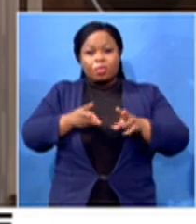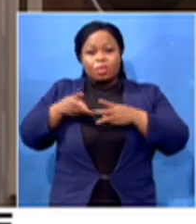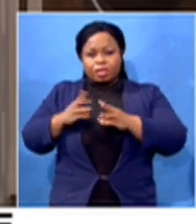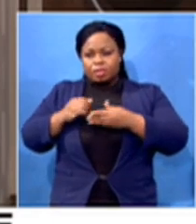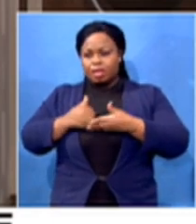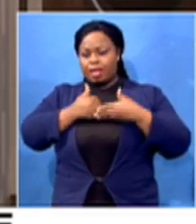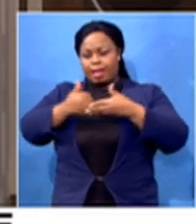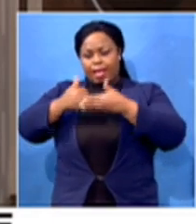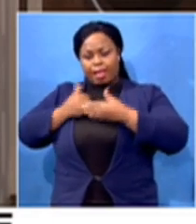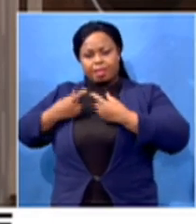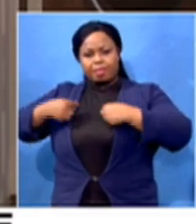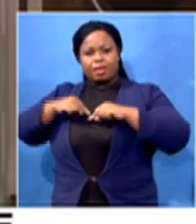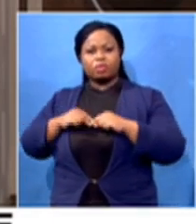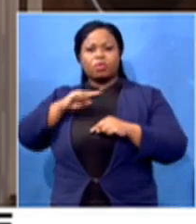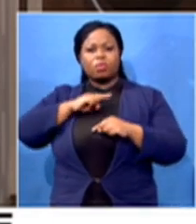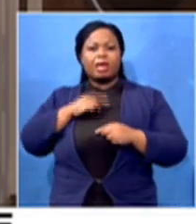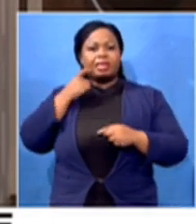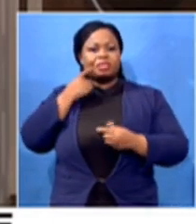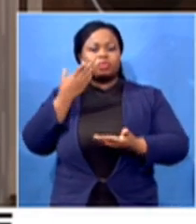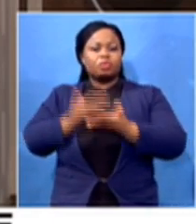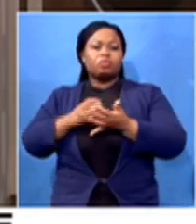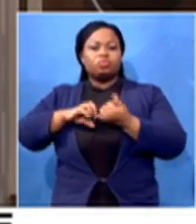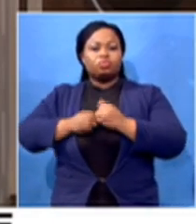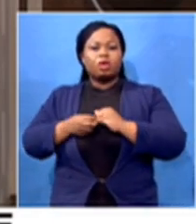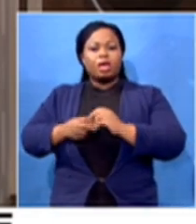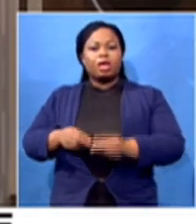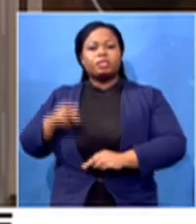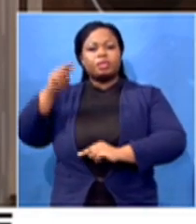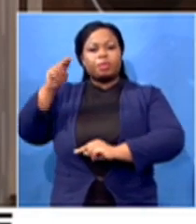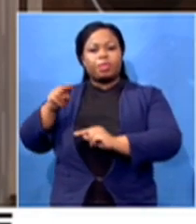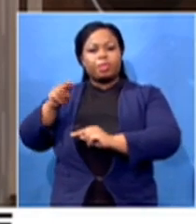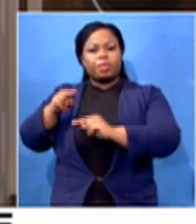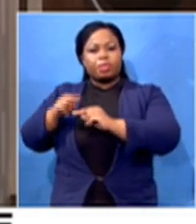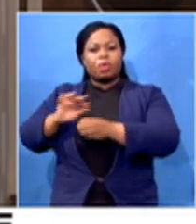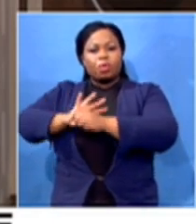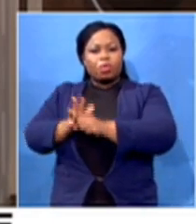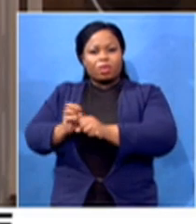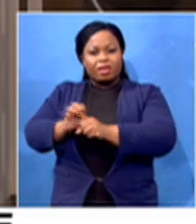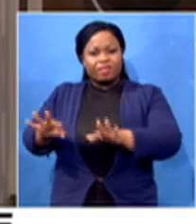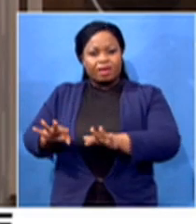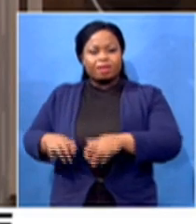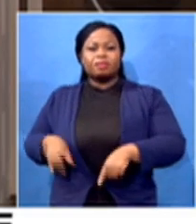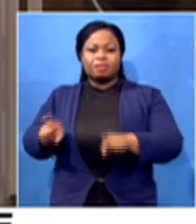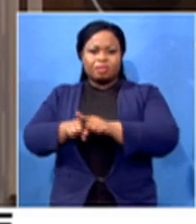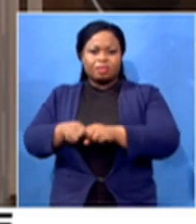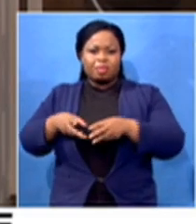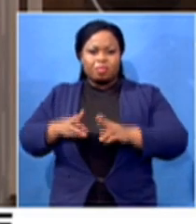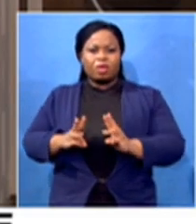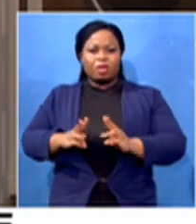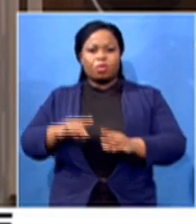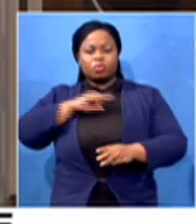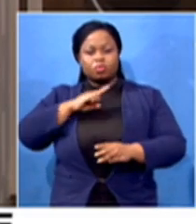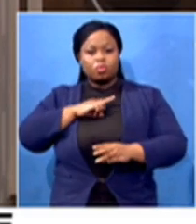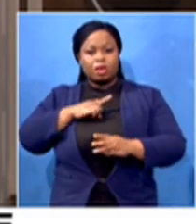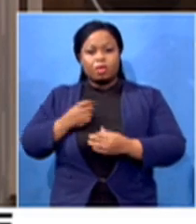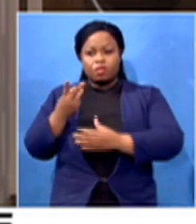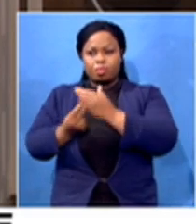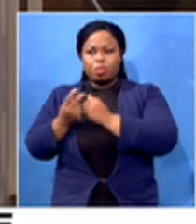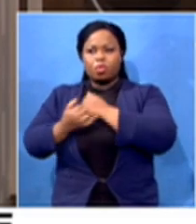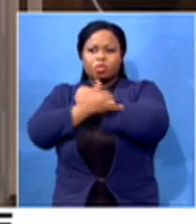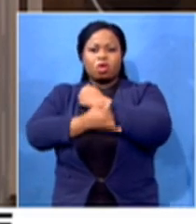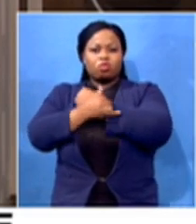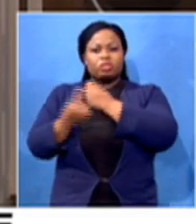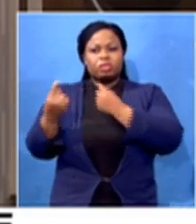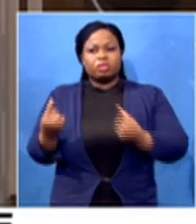reka thepa ya go lwantsha kokwanatlhoko ena ka mokgwa o batlang ka ditšheo tse tlase gagolo. Mme